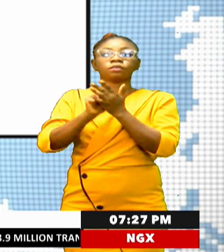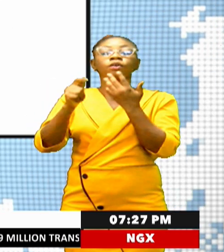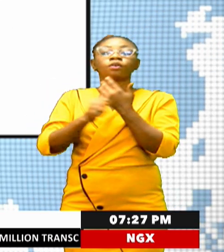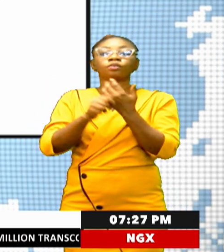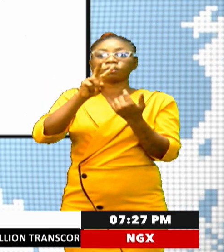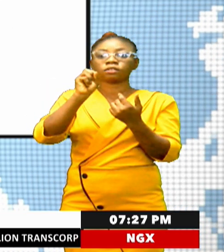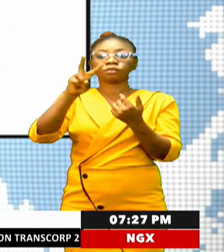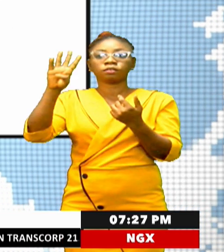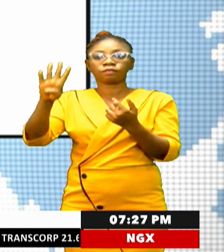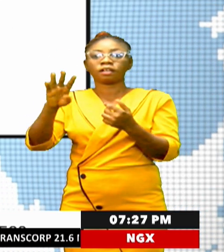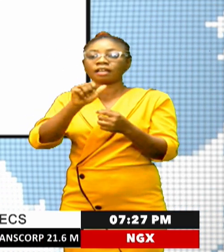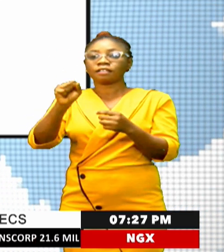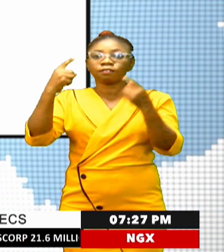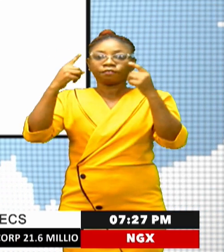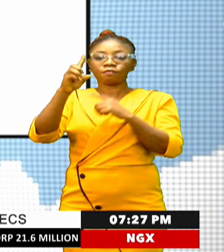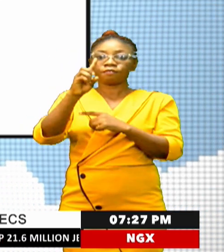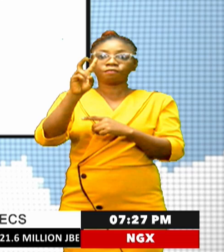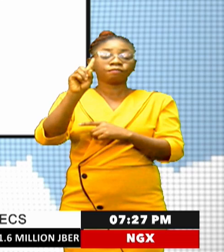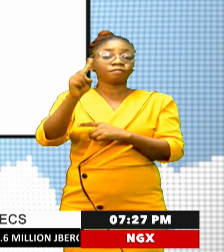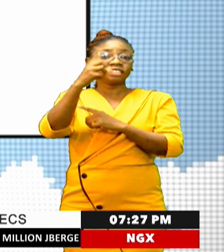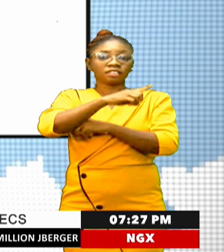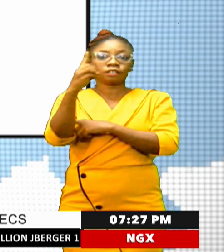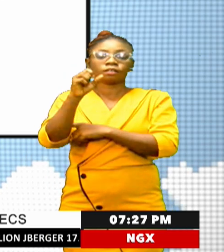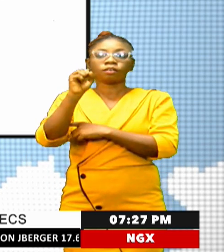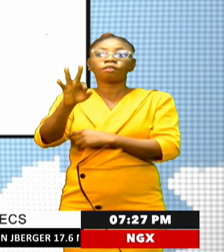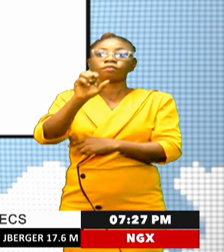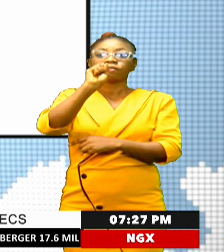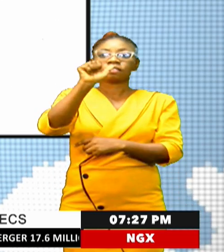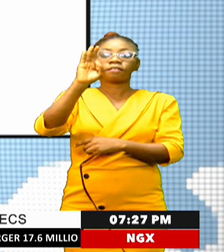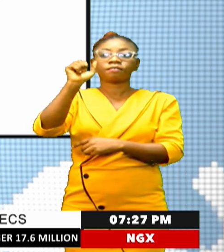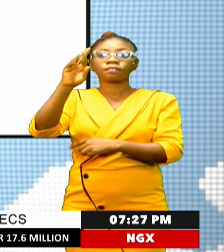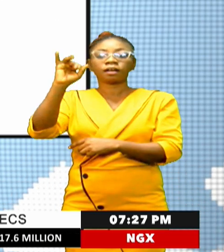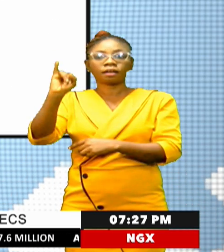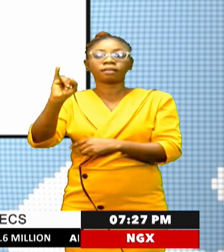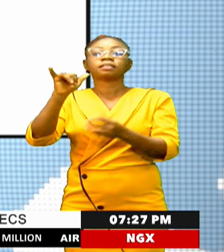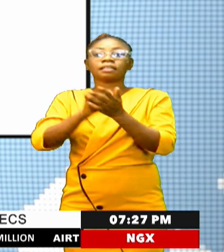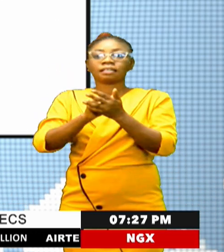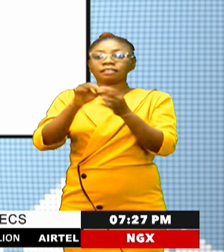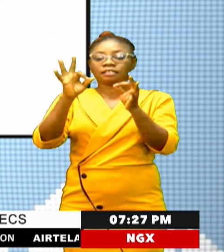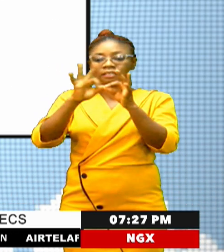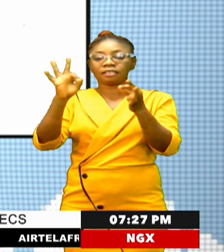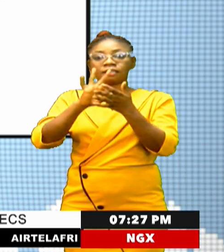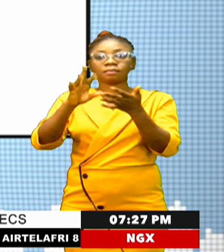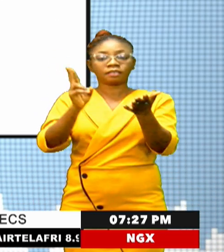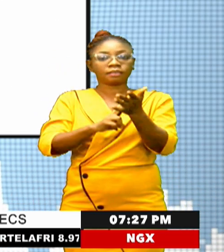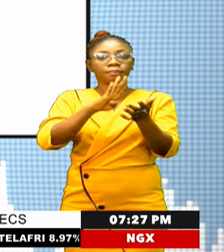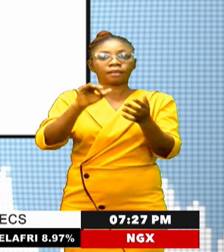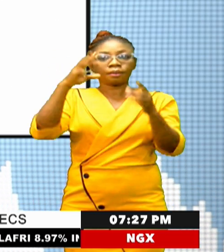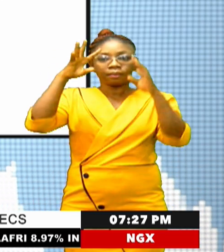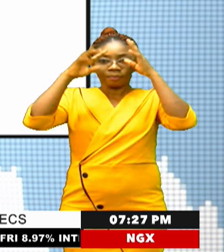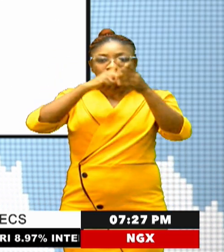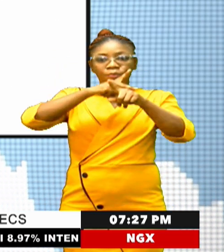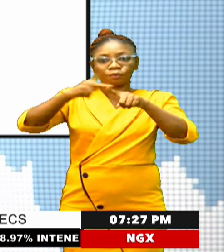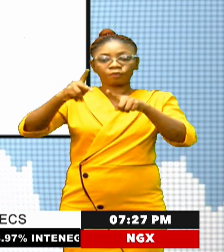as the first day of Safar 1446 AH. A statement signed by Professor Sambo Walik